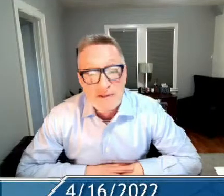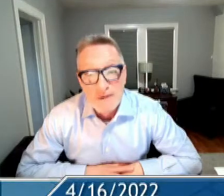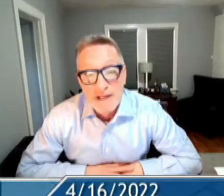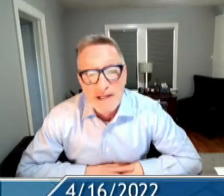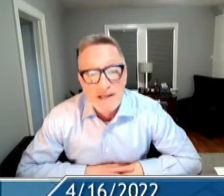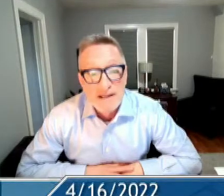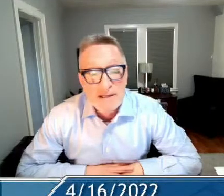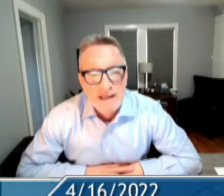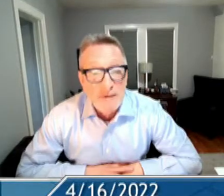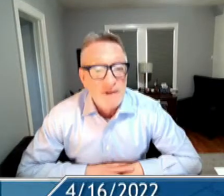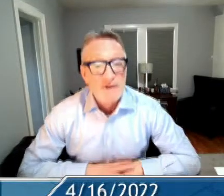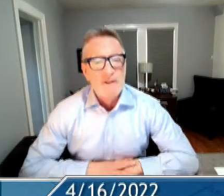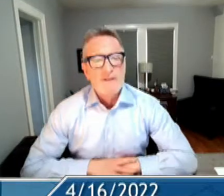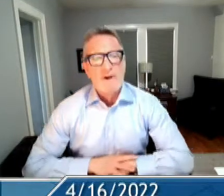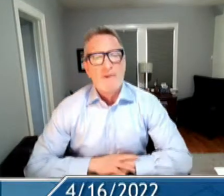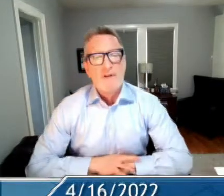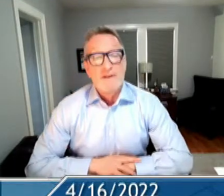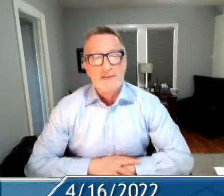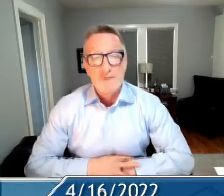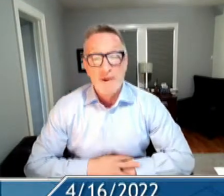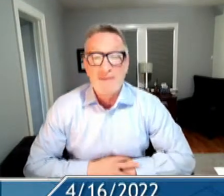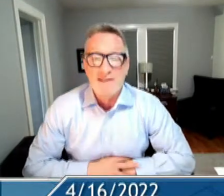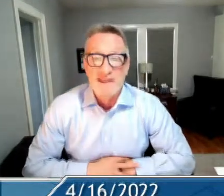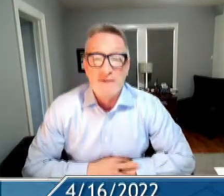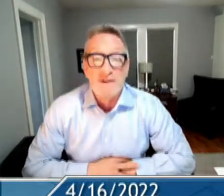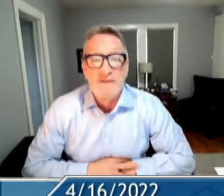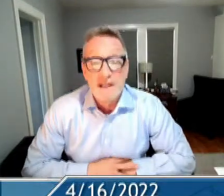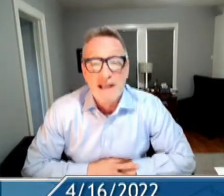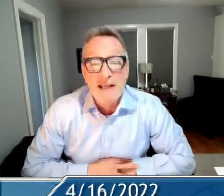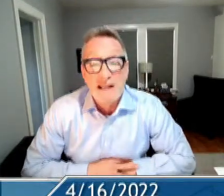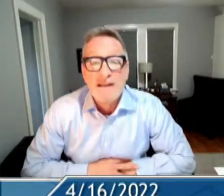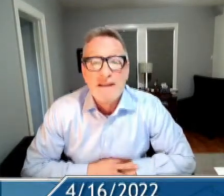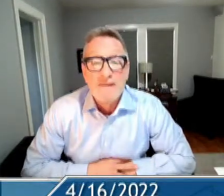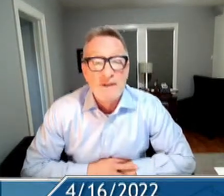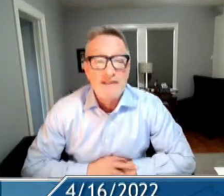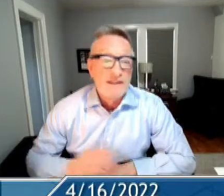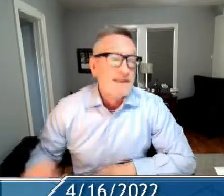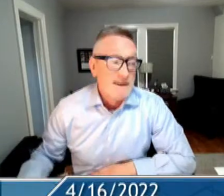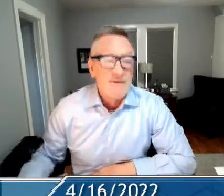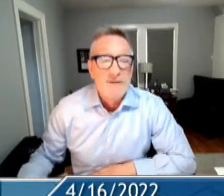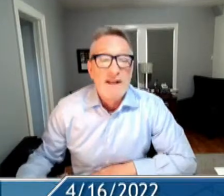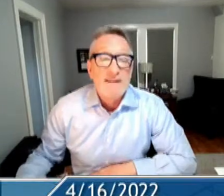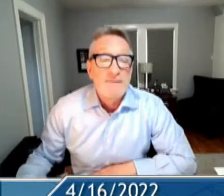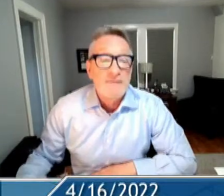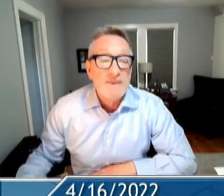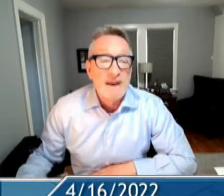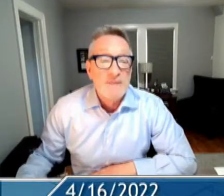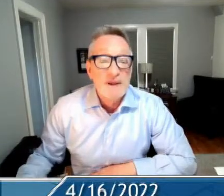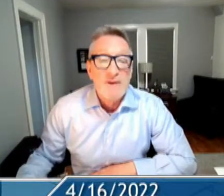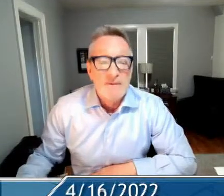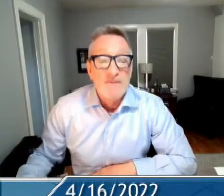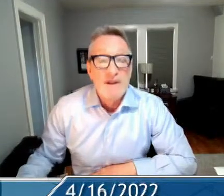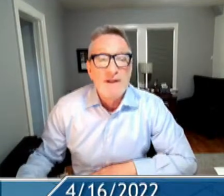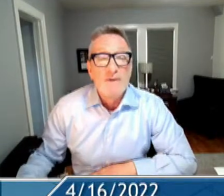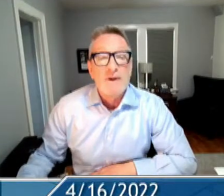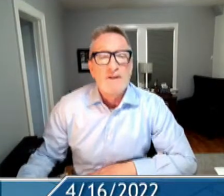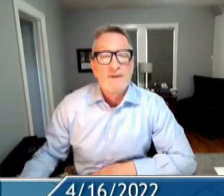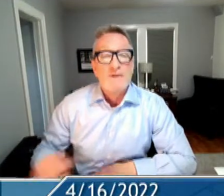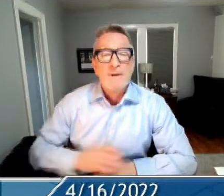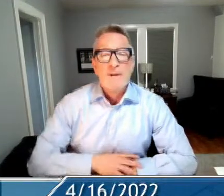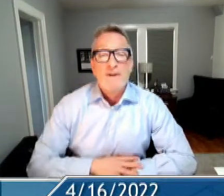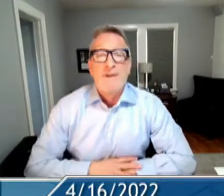Easter weekend, and we're also in the middle of Ramadan. So perhaps this is a really fitting day for us to listen and reflect. I'm really grateful to be here with